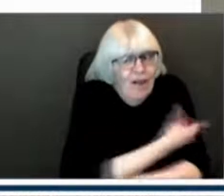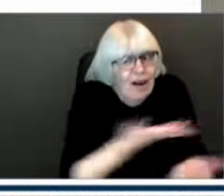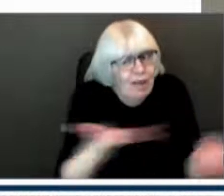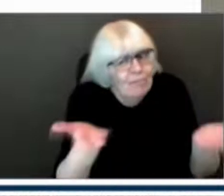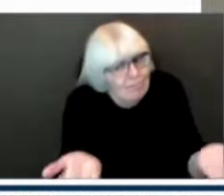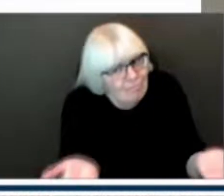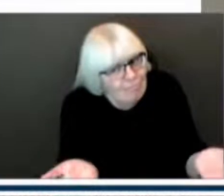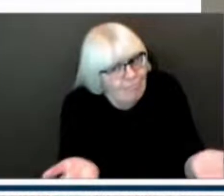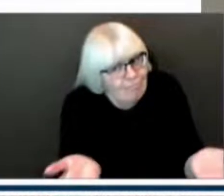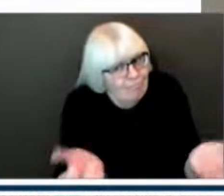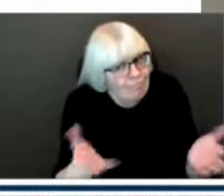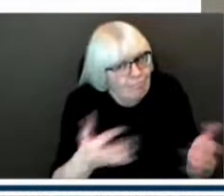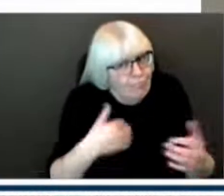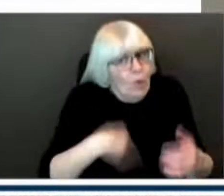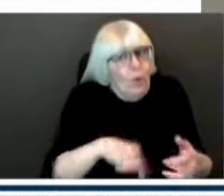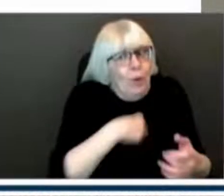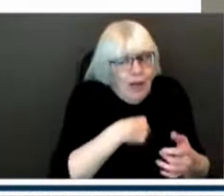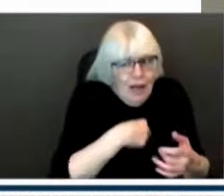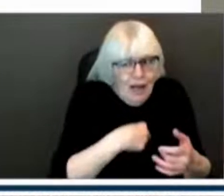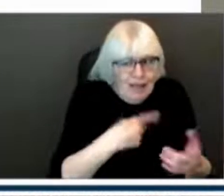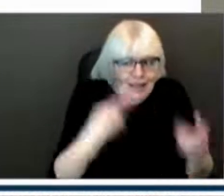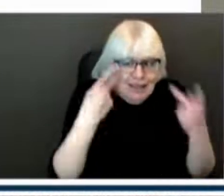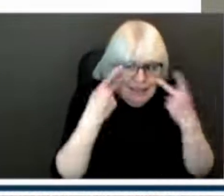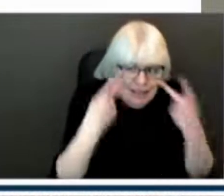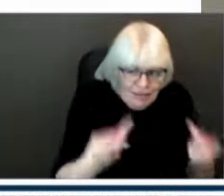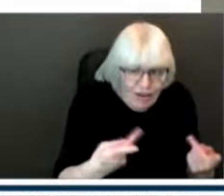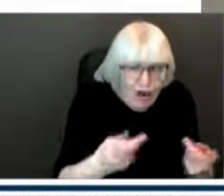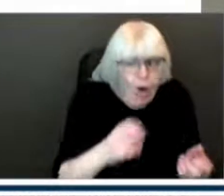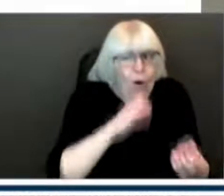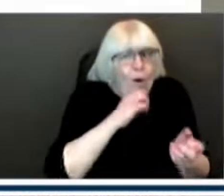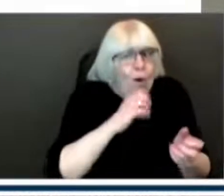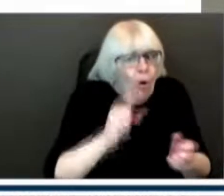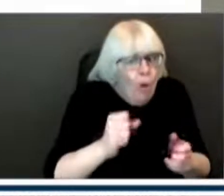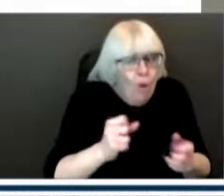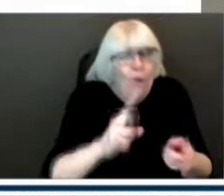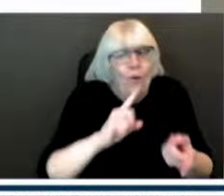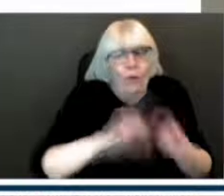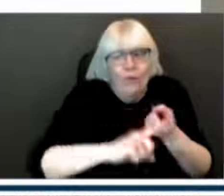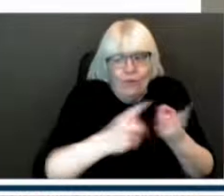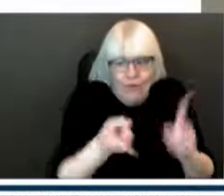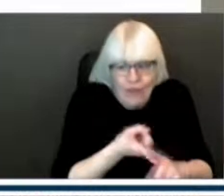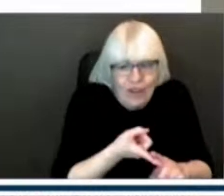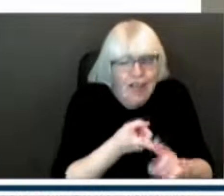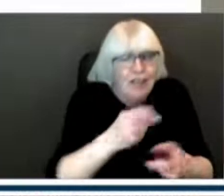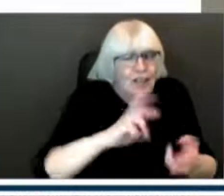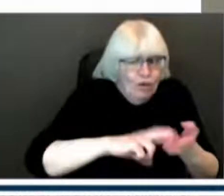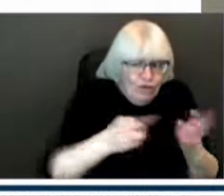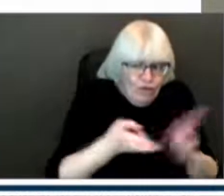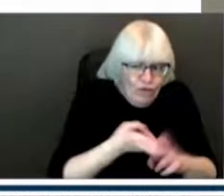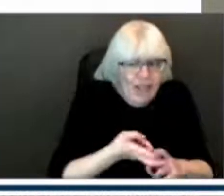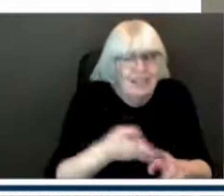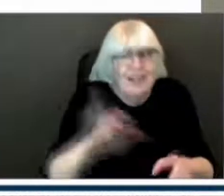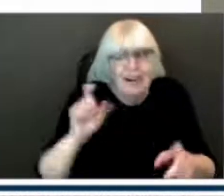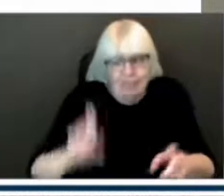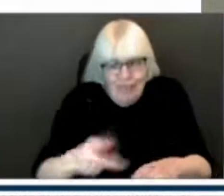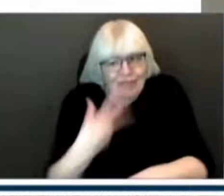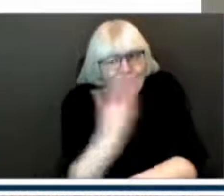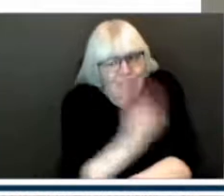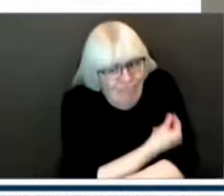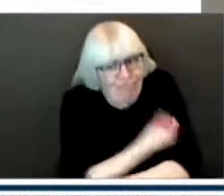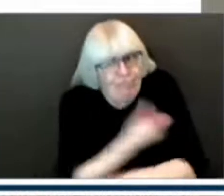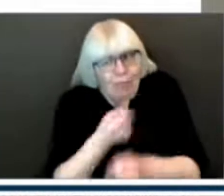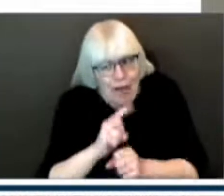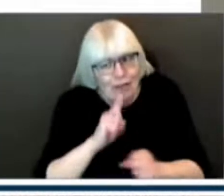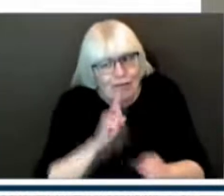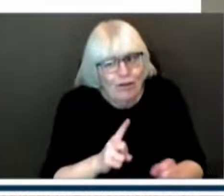we want to visit an elderly relative or a friend or somebody that may be in our classroom that has an underlying health condition. What things